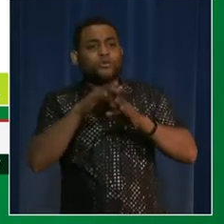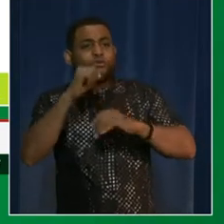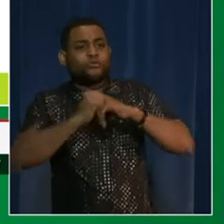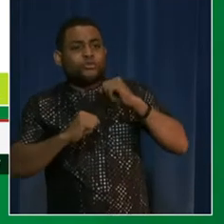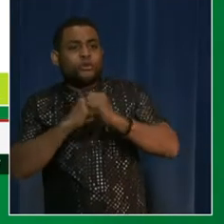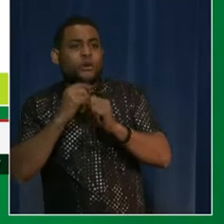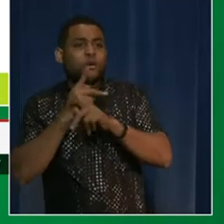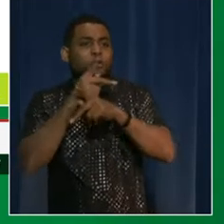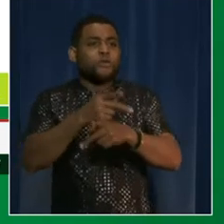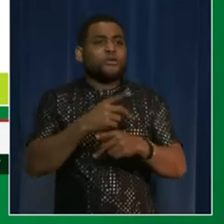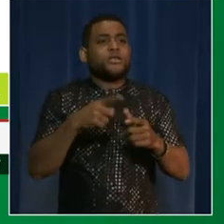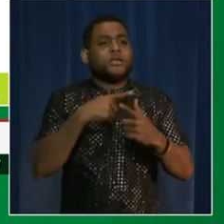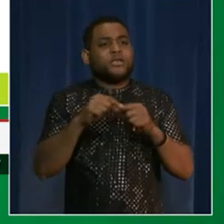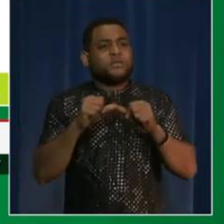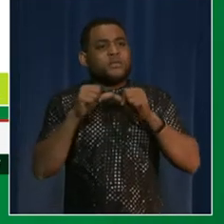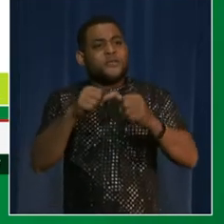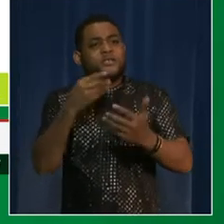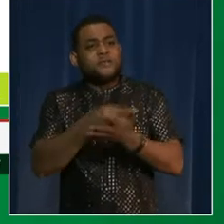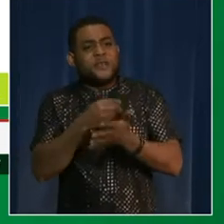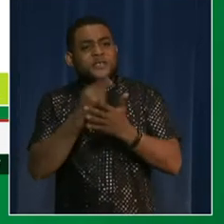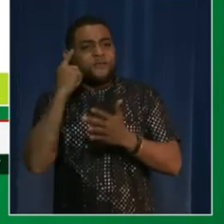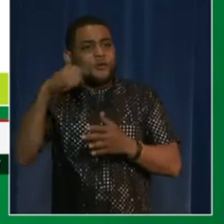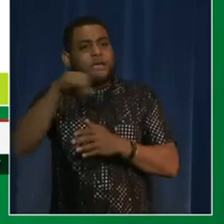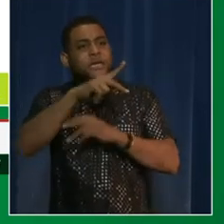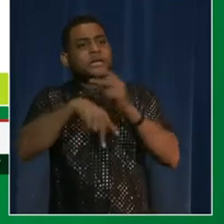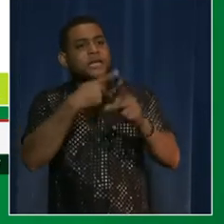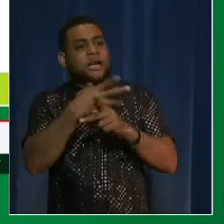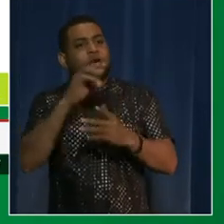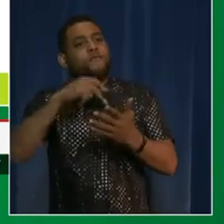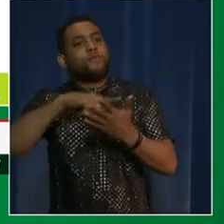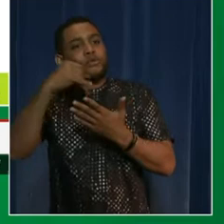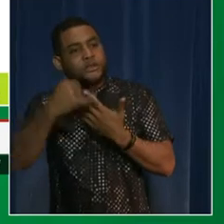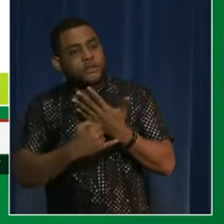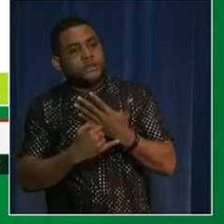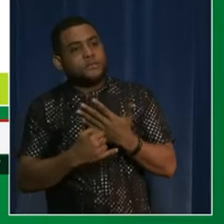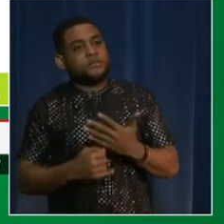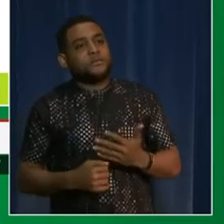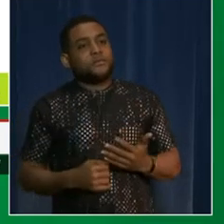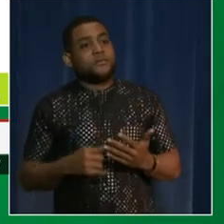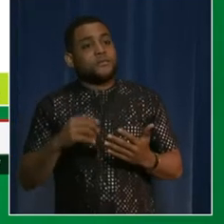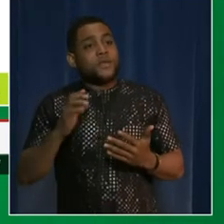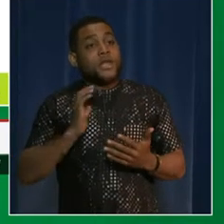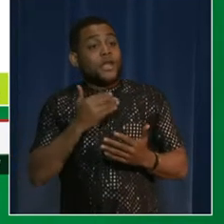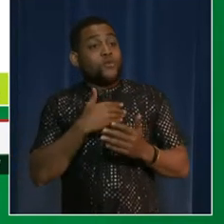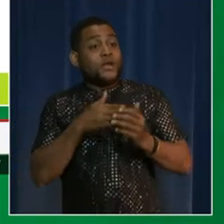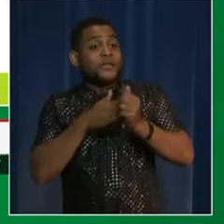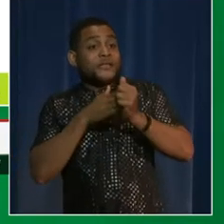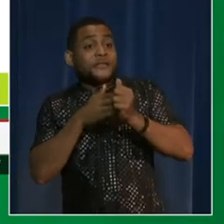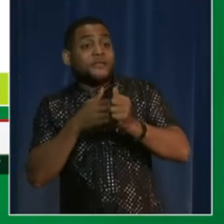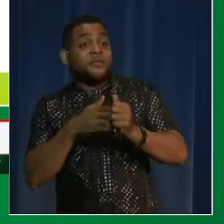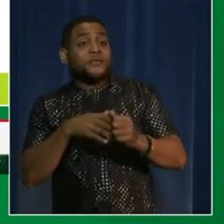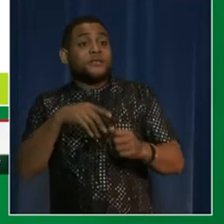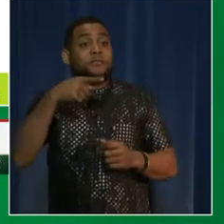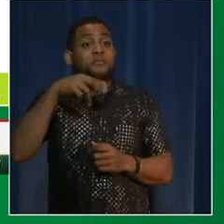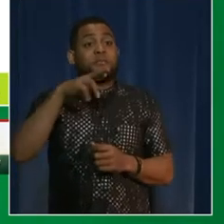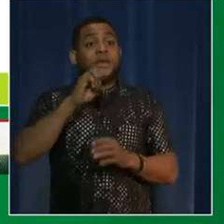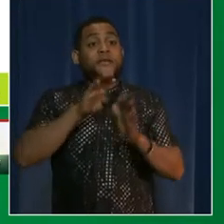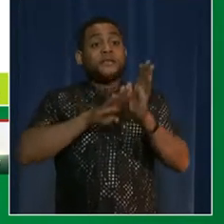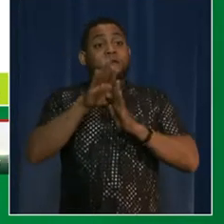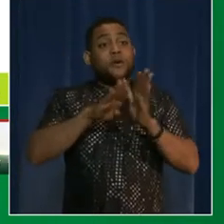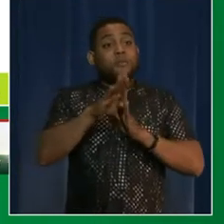permanent financing for these types of projects. Our Navigator pre-development loan has rates available as low